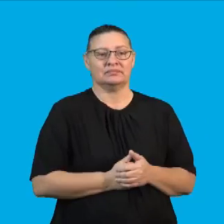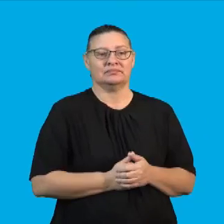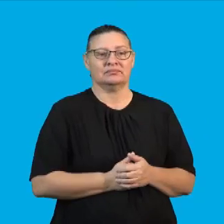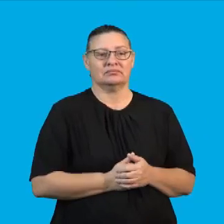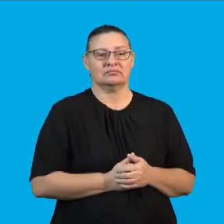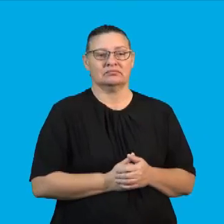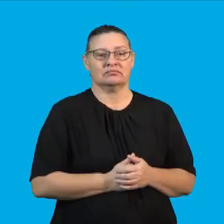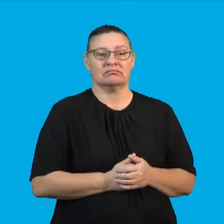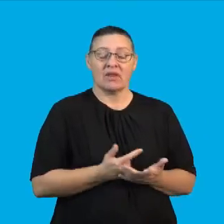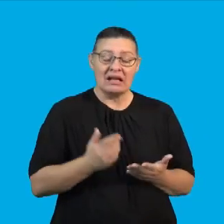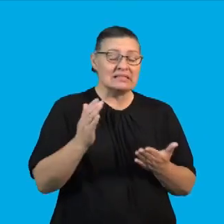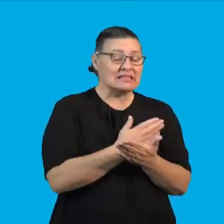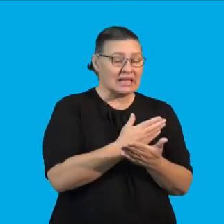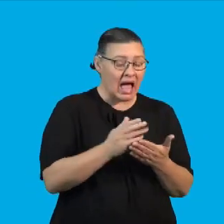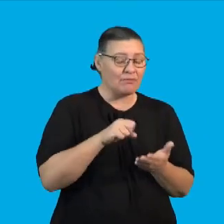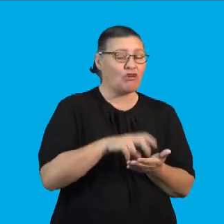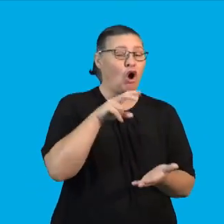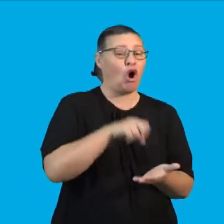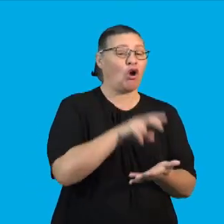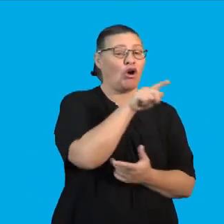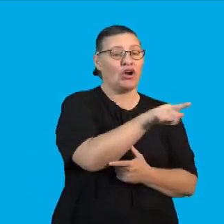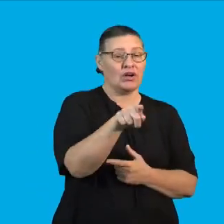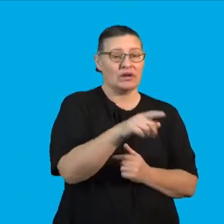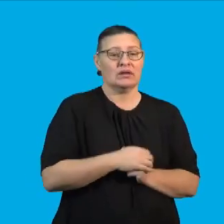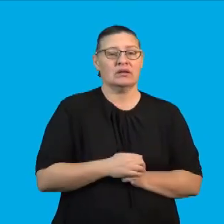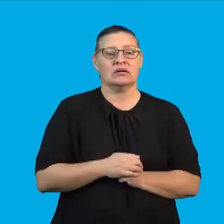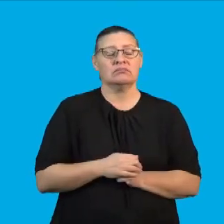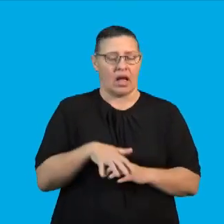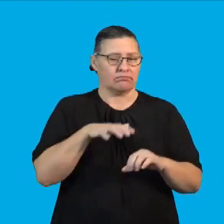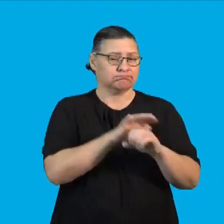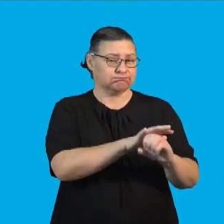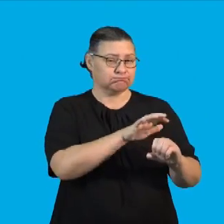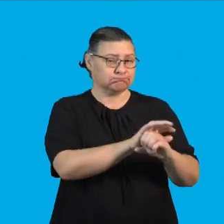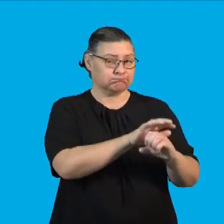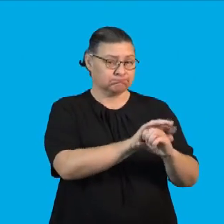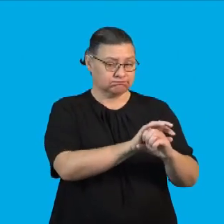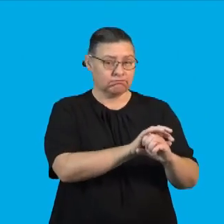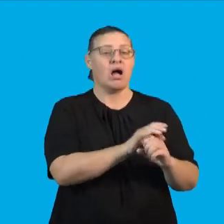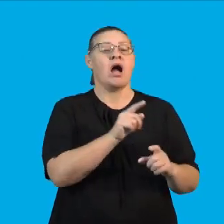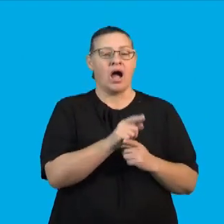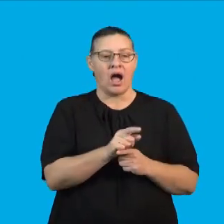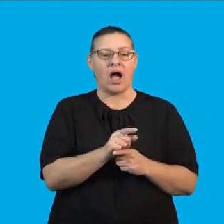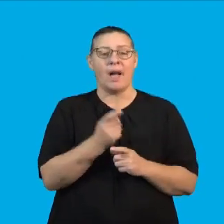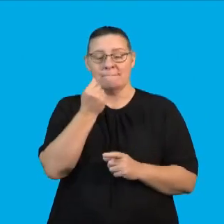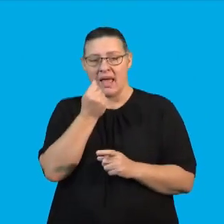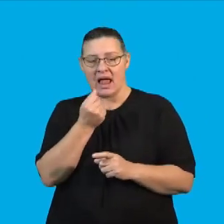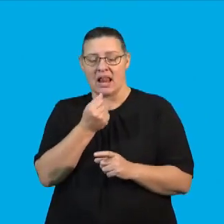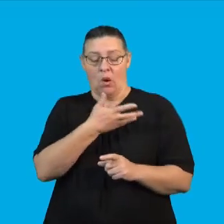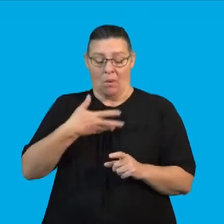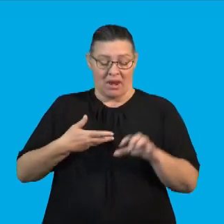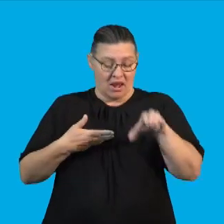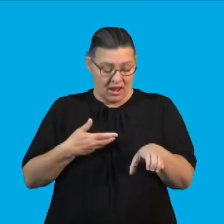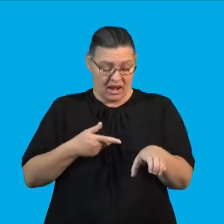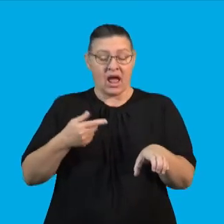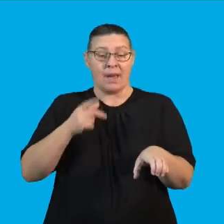question 2.1. In some frog species, during mating, the male climbs on the